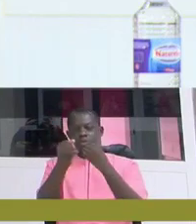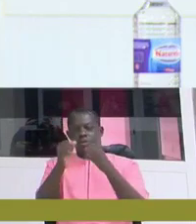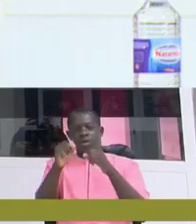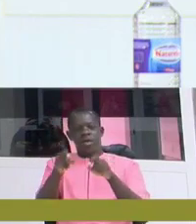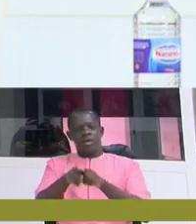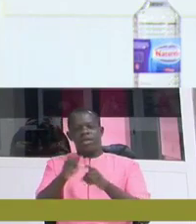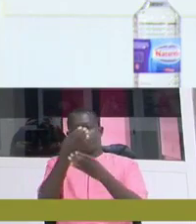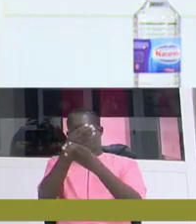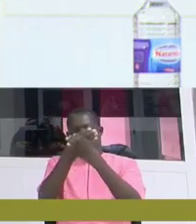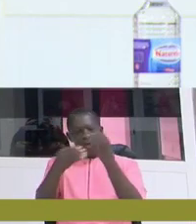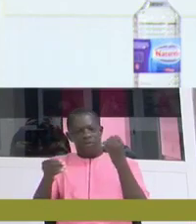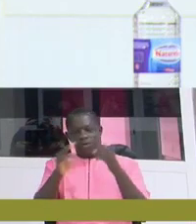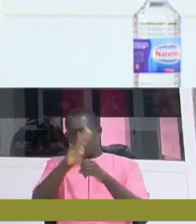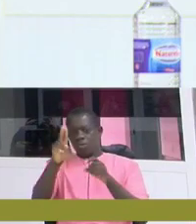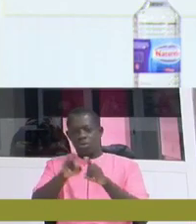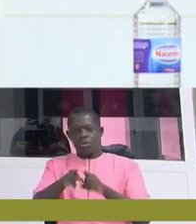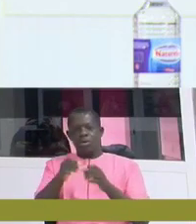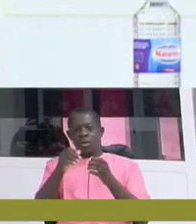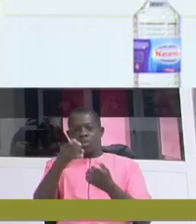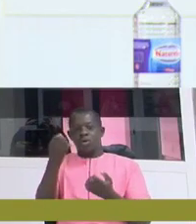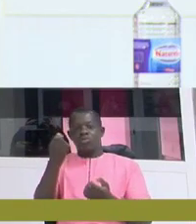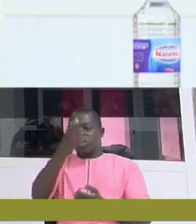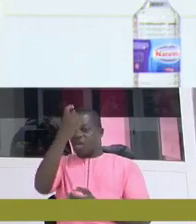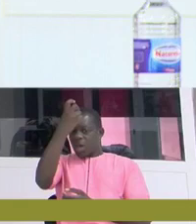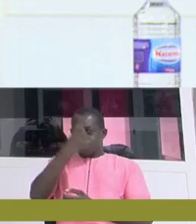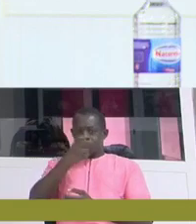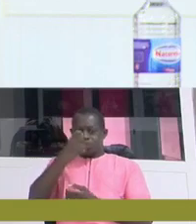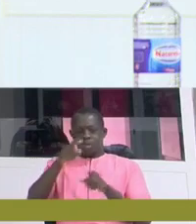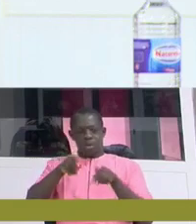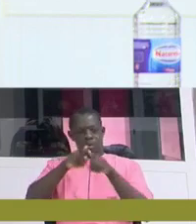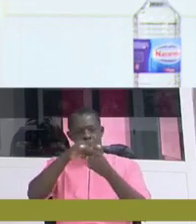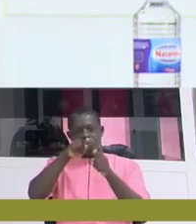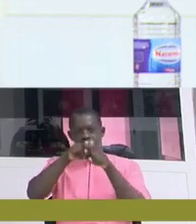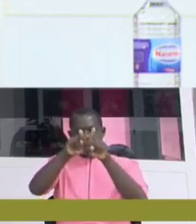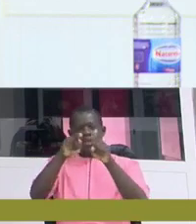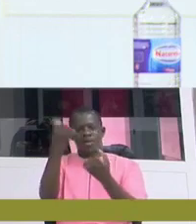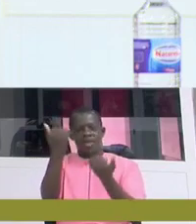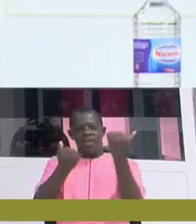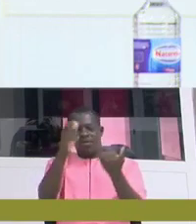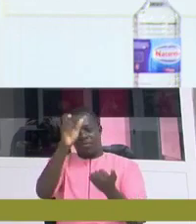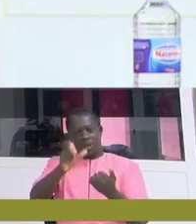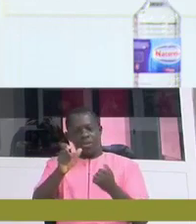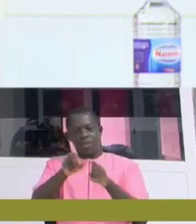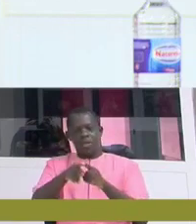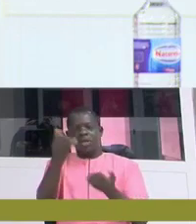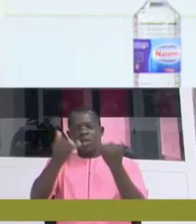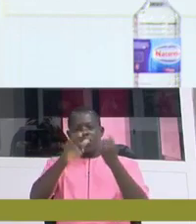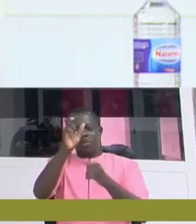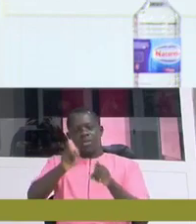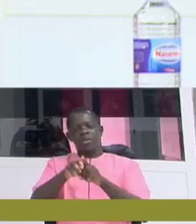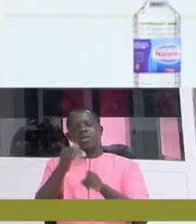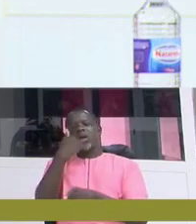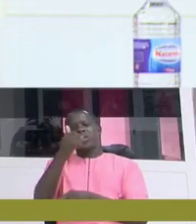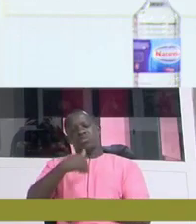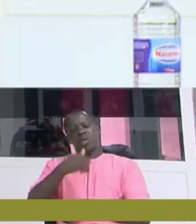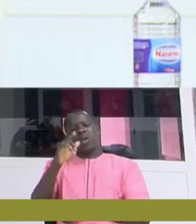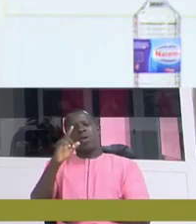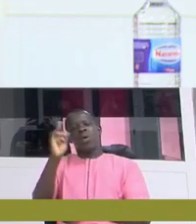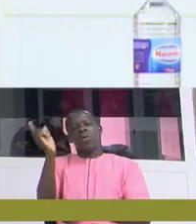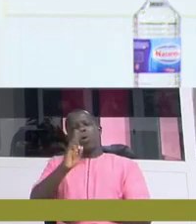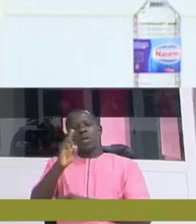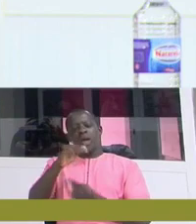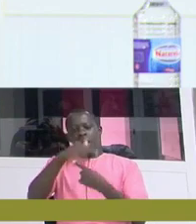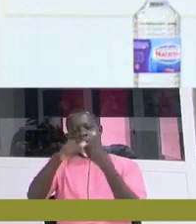Bengo, no? Because at that time I was also angry with the driver. The driver jumped and asked me, "What have I done in